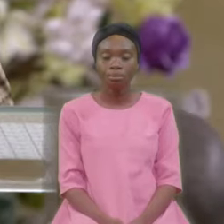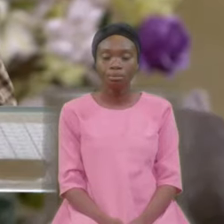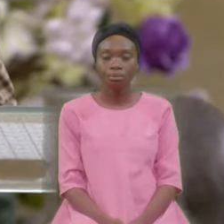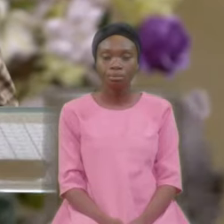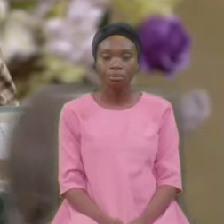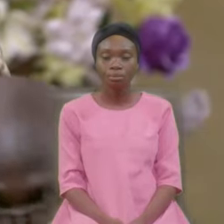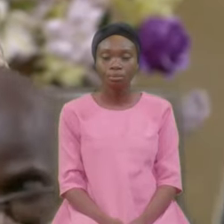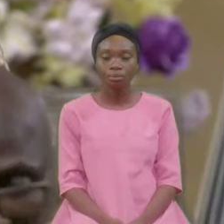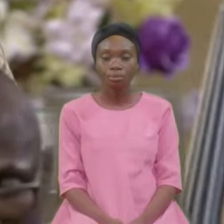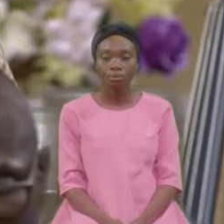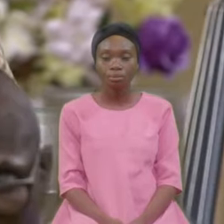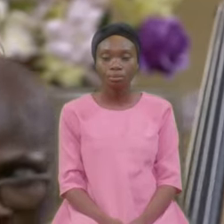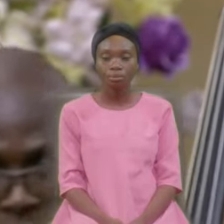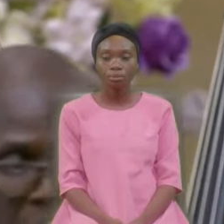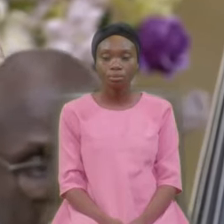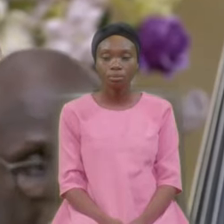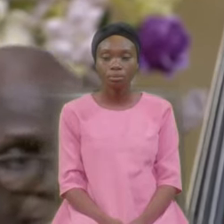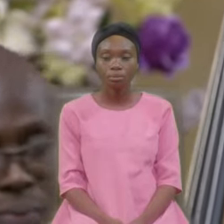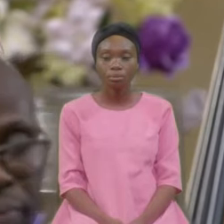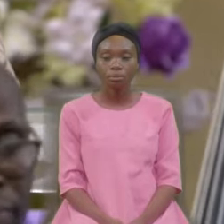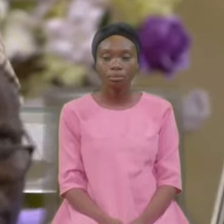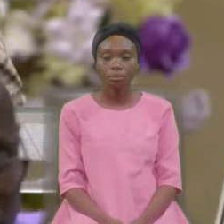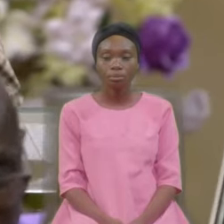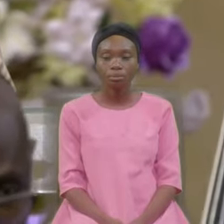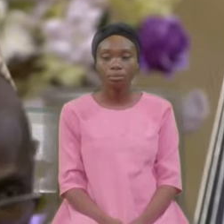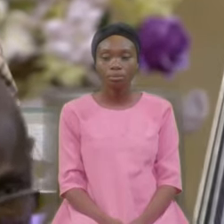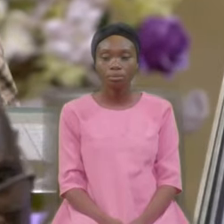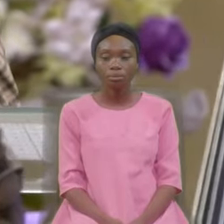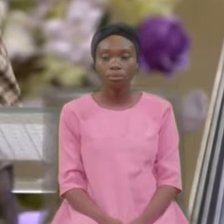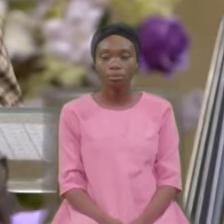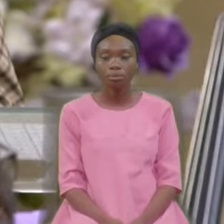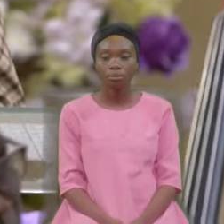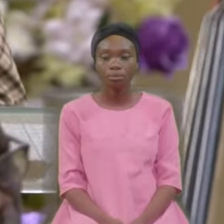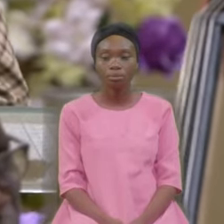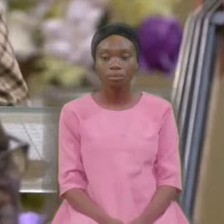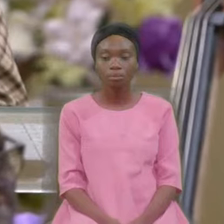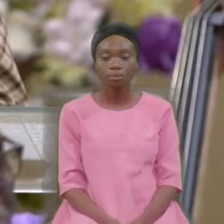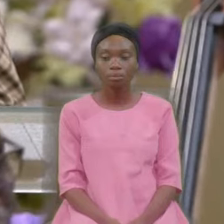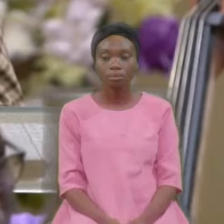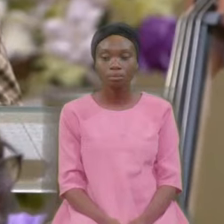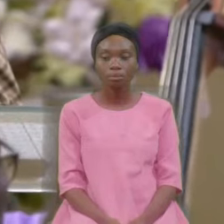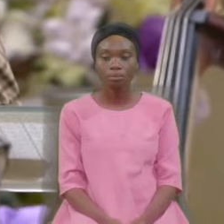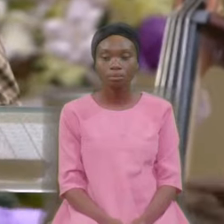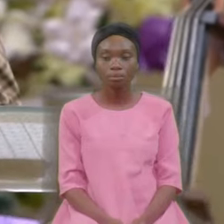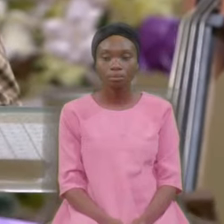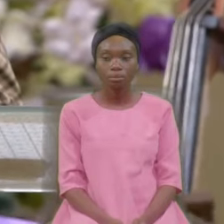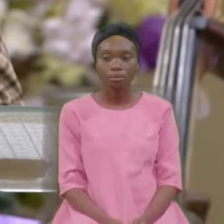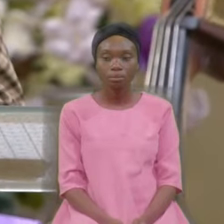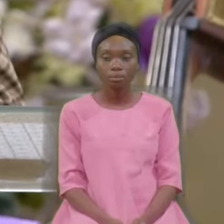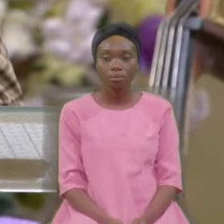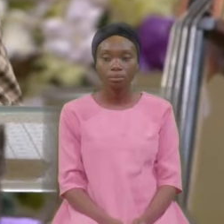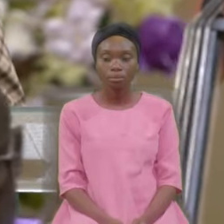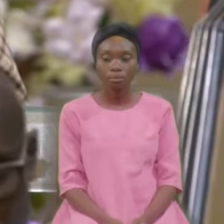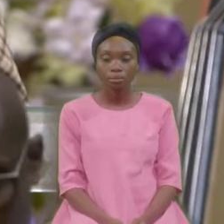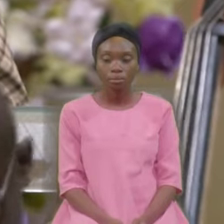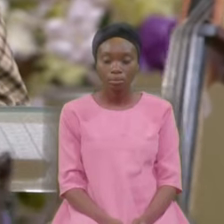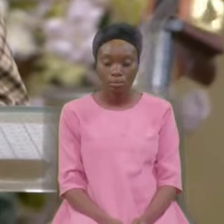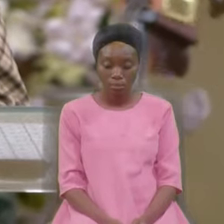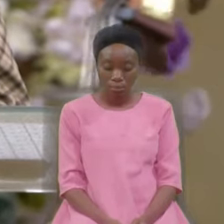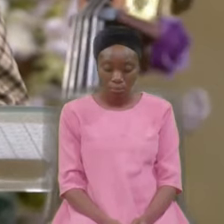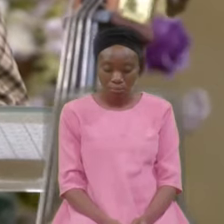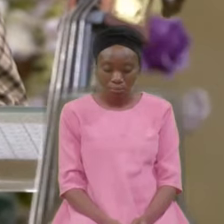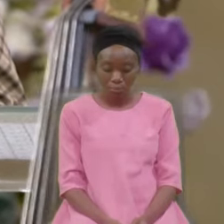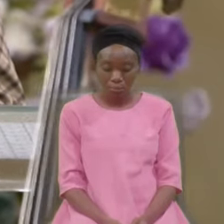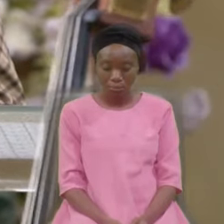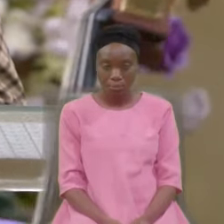will be our strength and stay. Confide in his word, His promises so sure, in Christ they are yea and